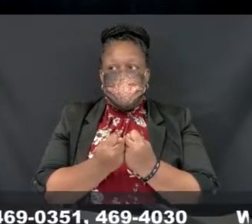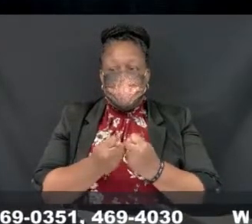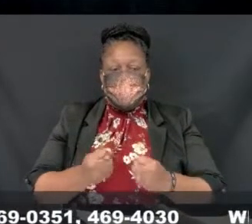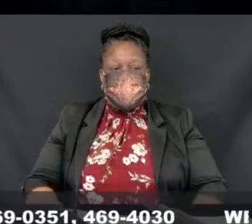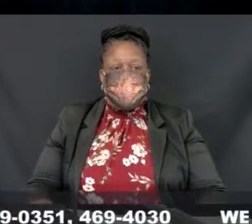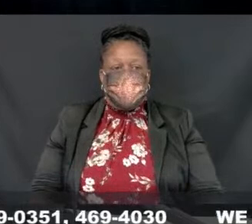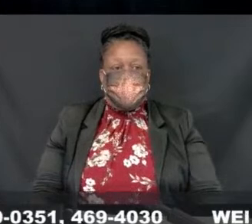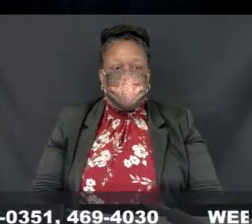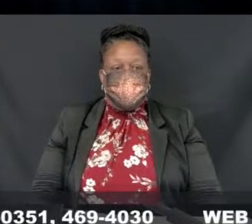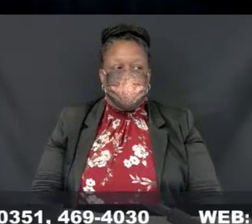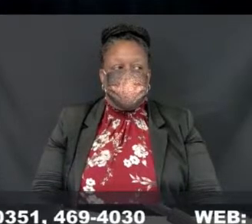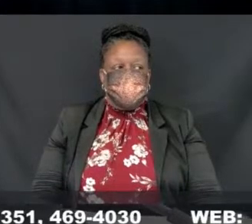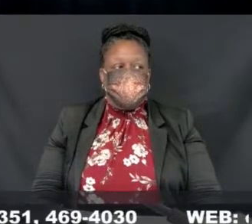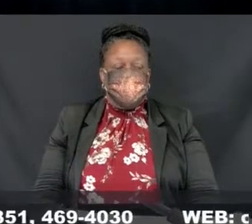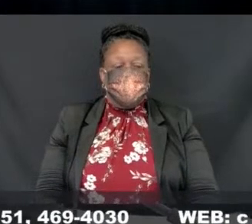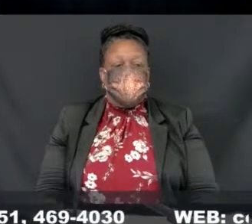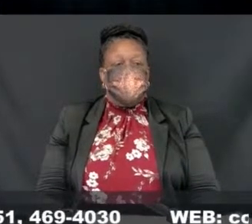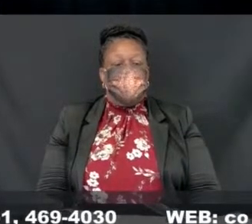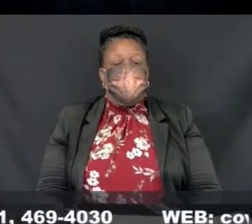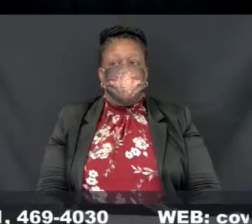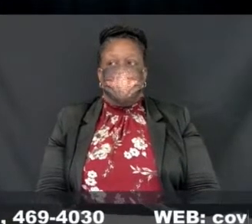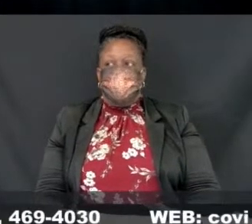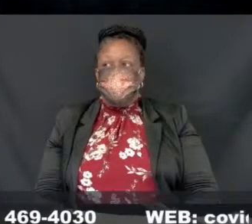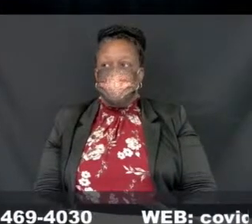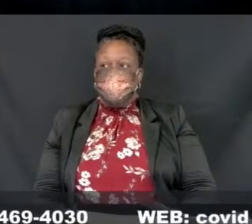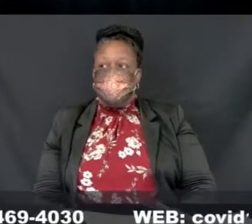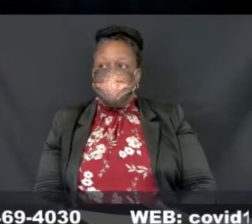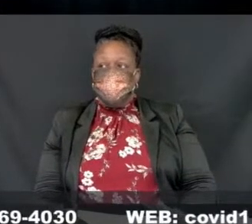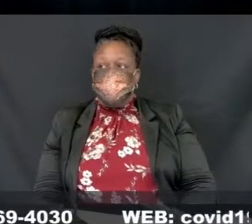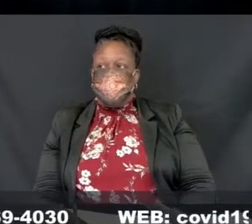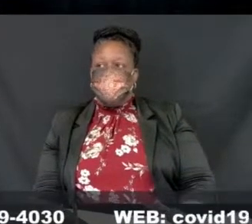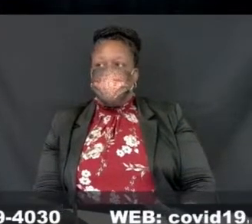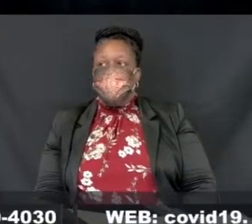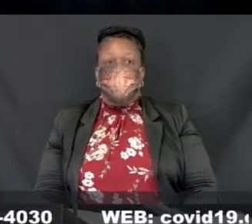passion fruit juice. Seymour used to give me lime.